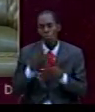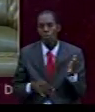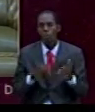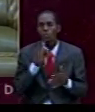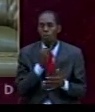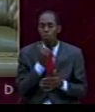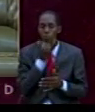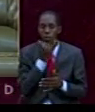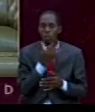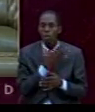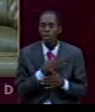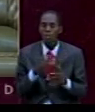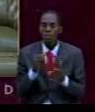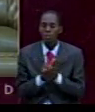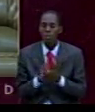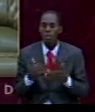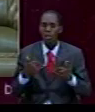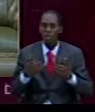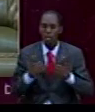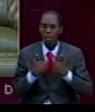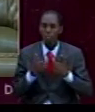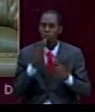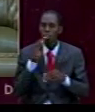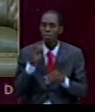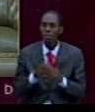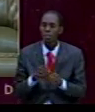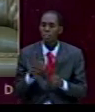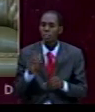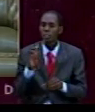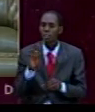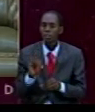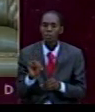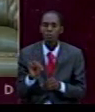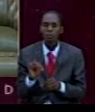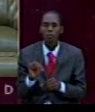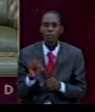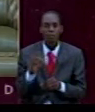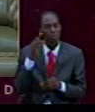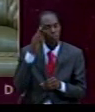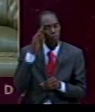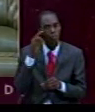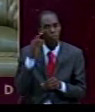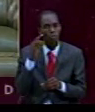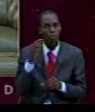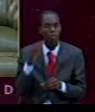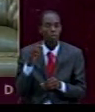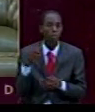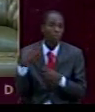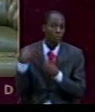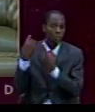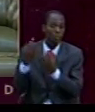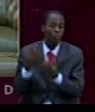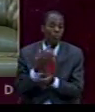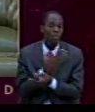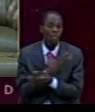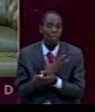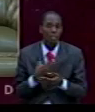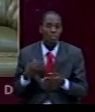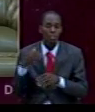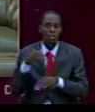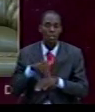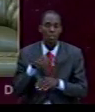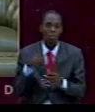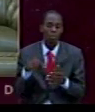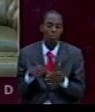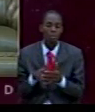on me ever since I was 11 to a few days back, which was the first day of the Global Crusade